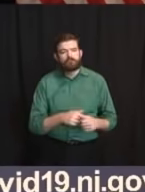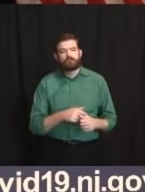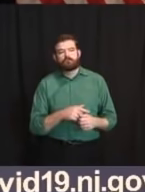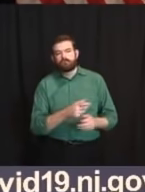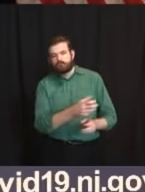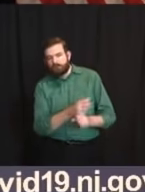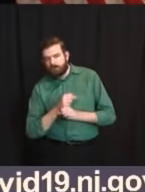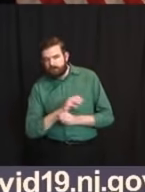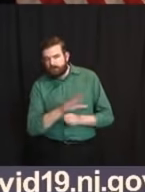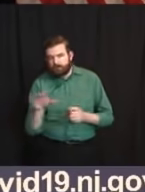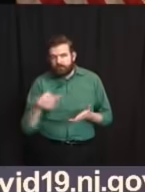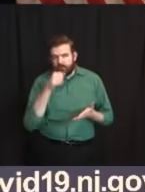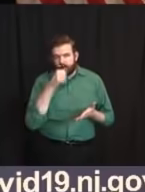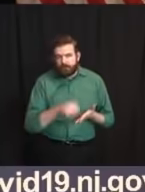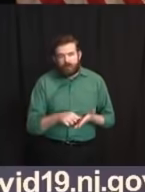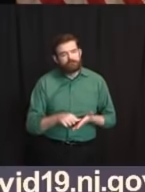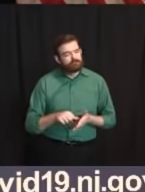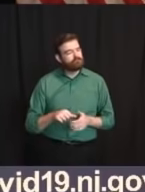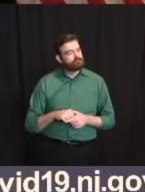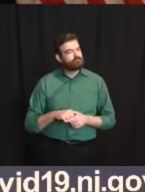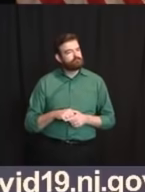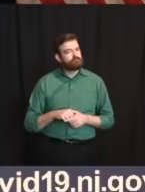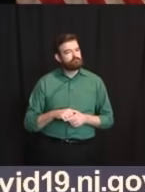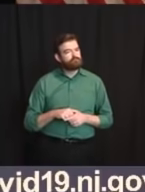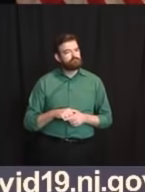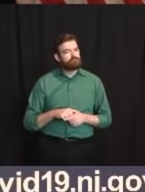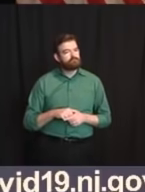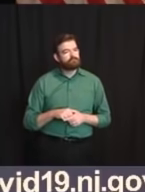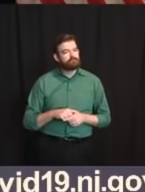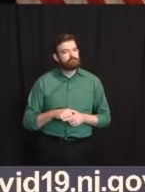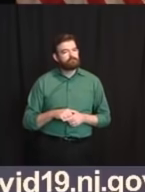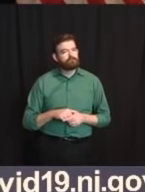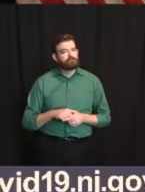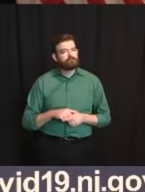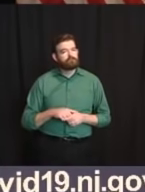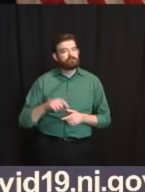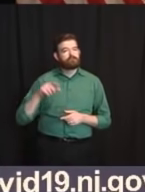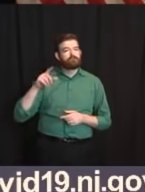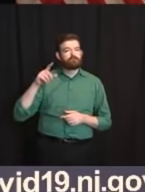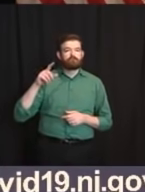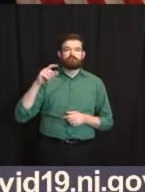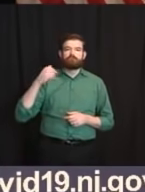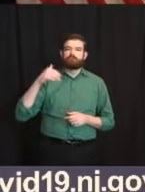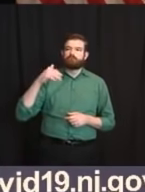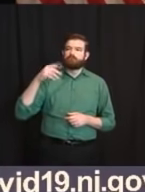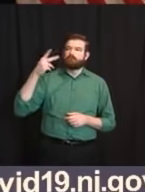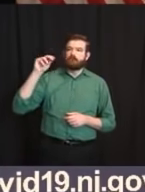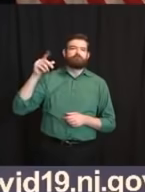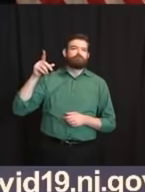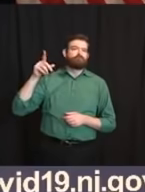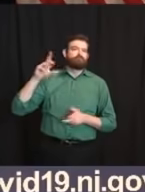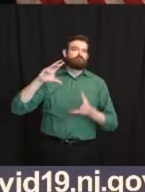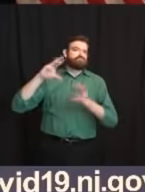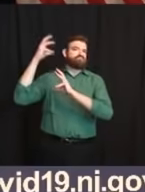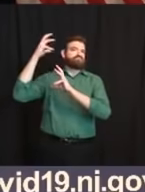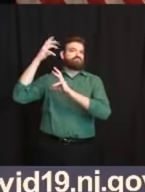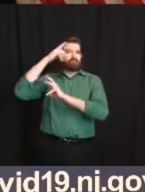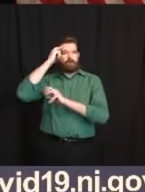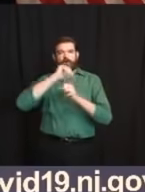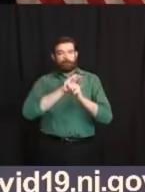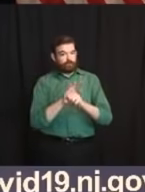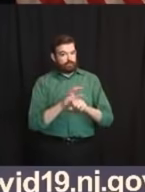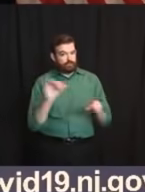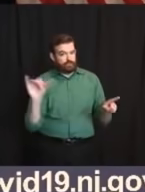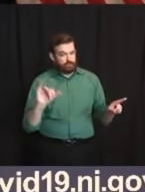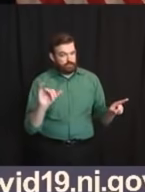impacted, not surprisingly, the Postal Service as much as it's probably impacted any non-healthcare, non-care organization